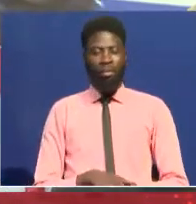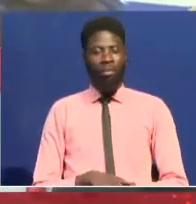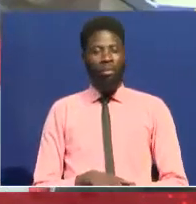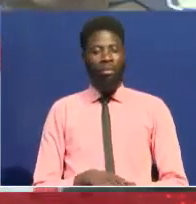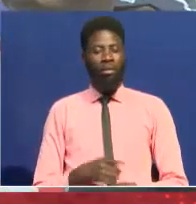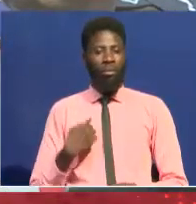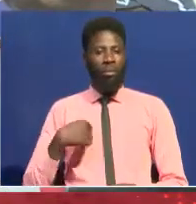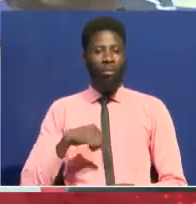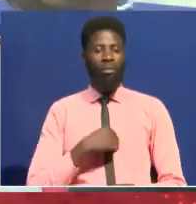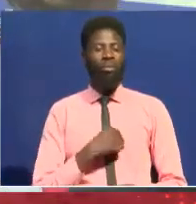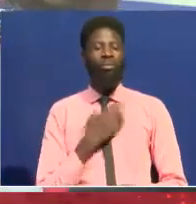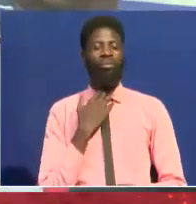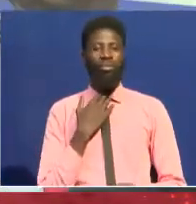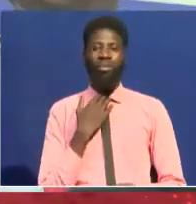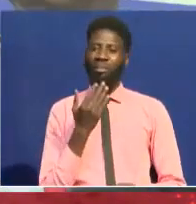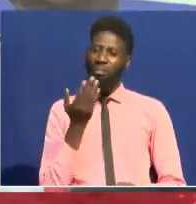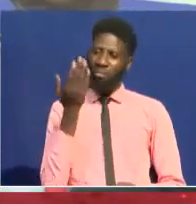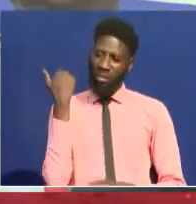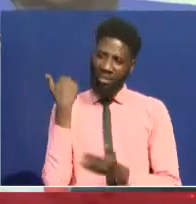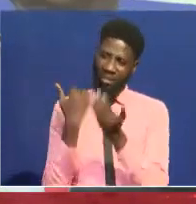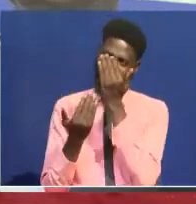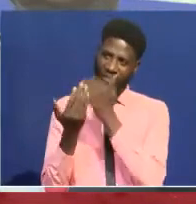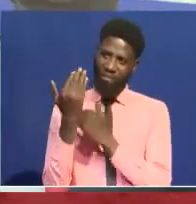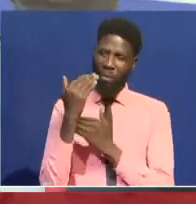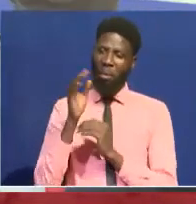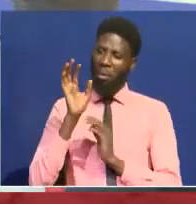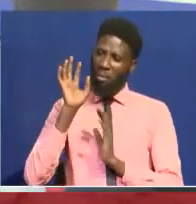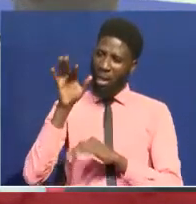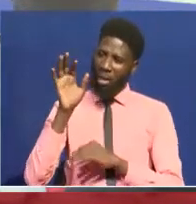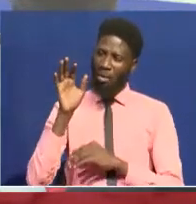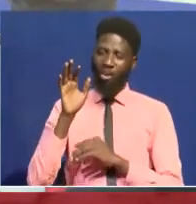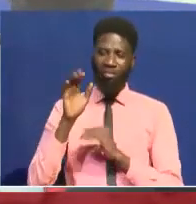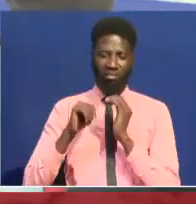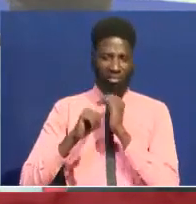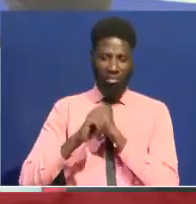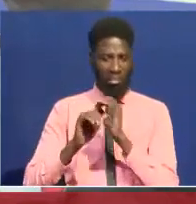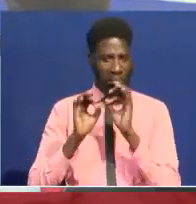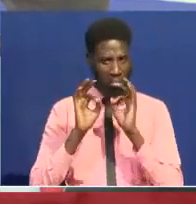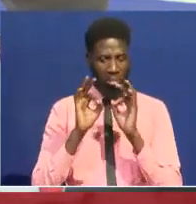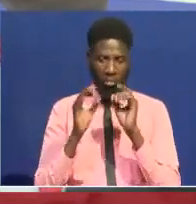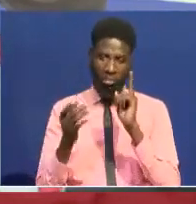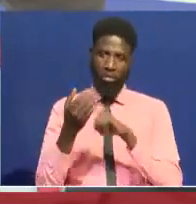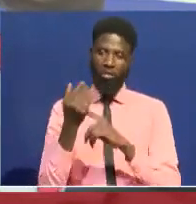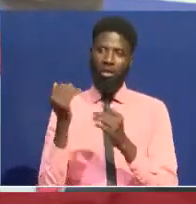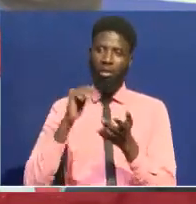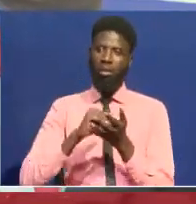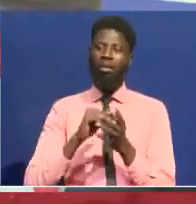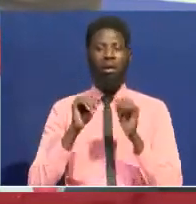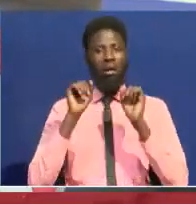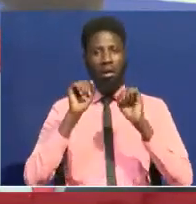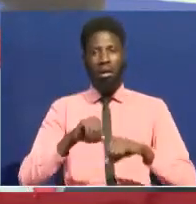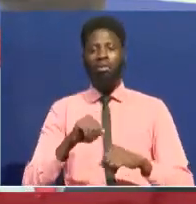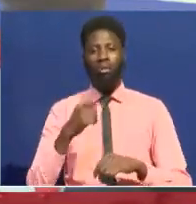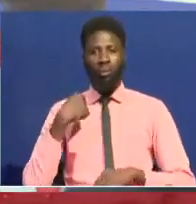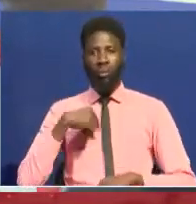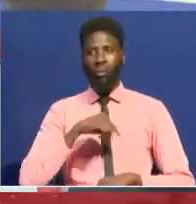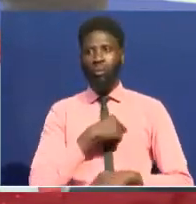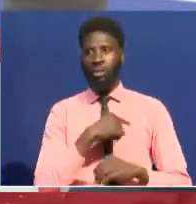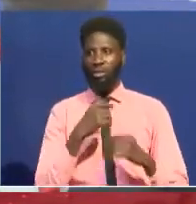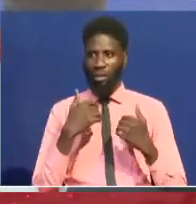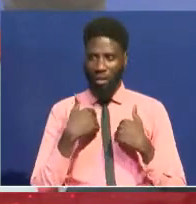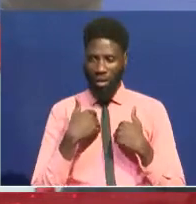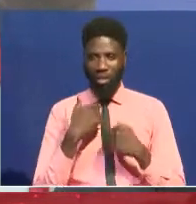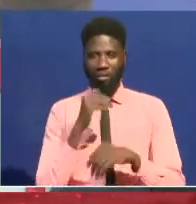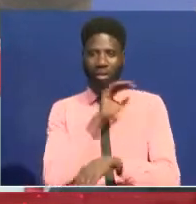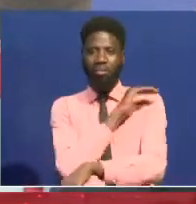we want to regain the level of basketball that we had in this province before. It is doable. We have got the wherewithal. The potential is there, as